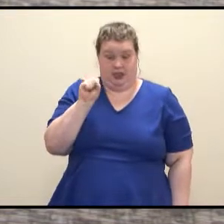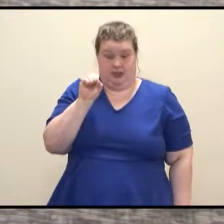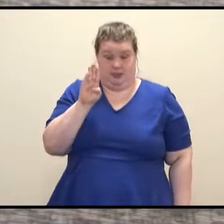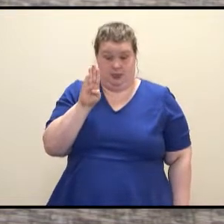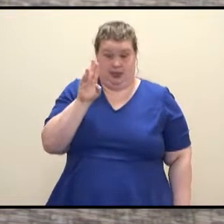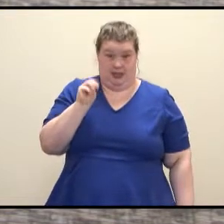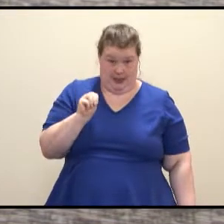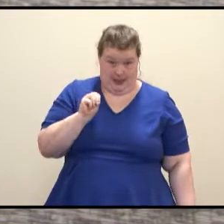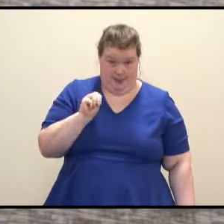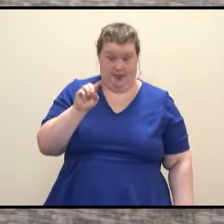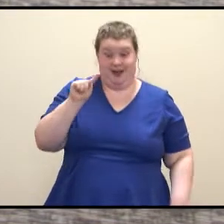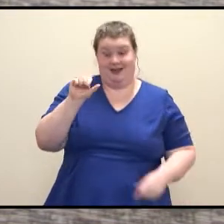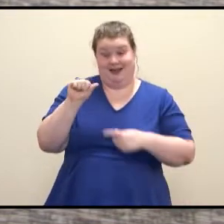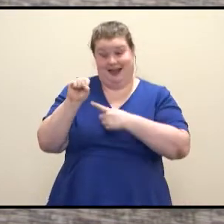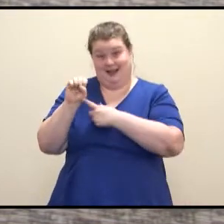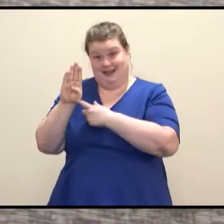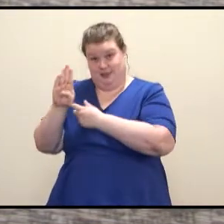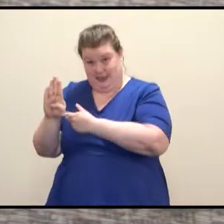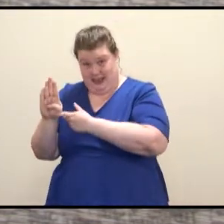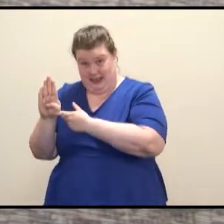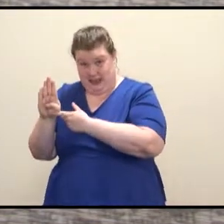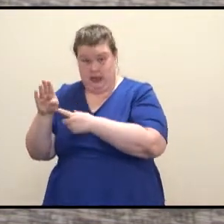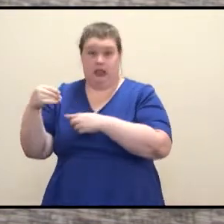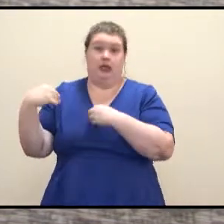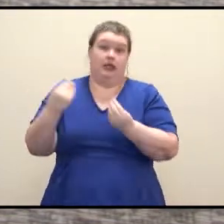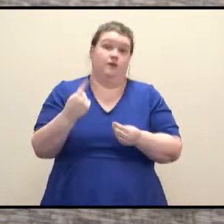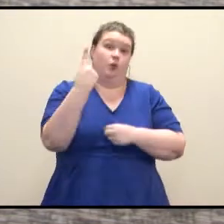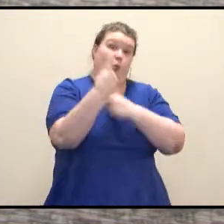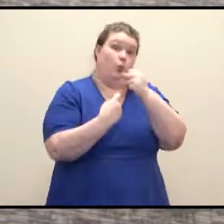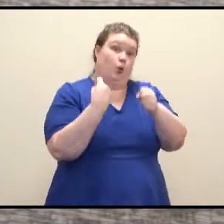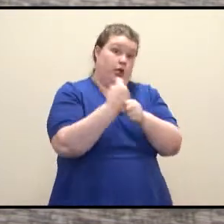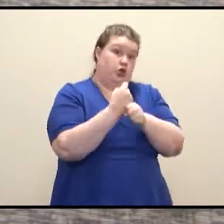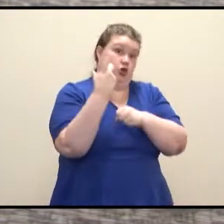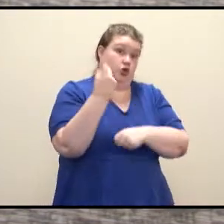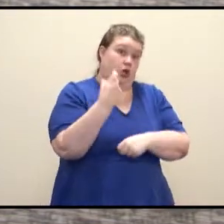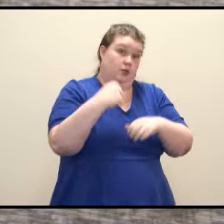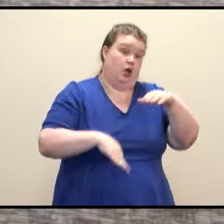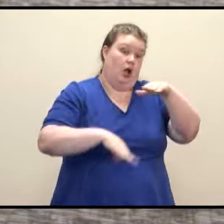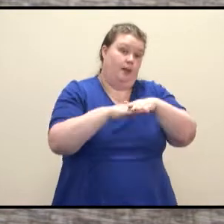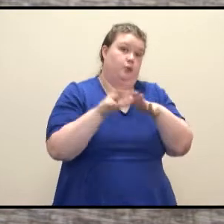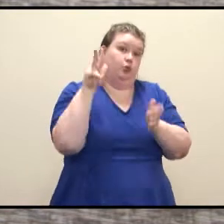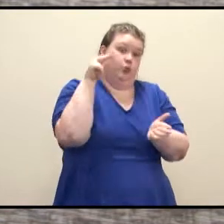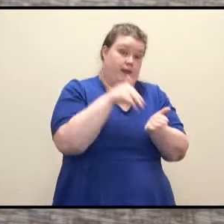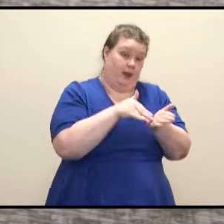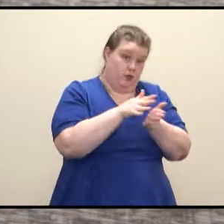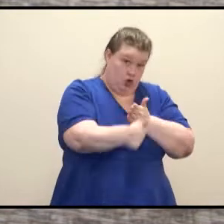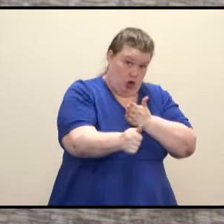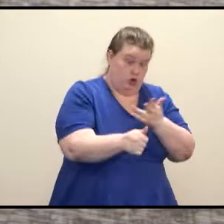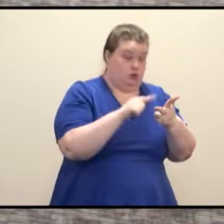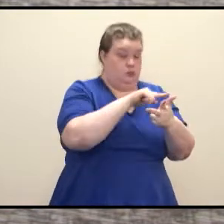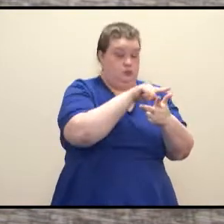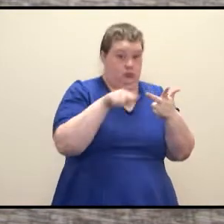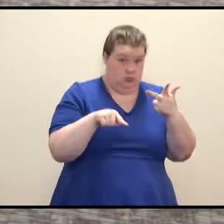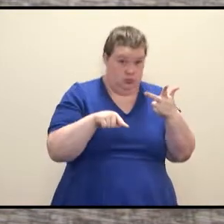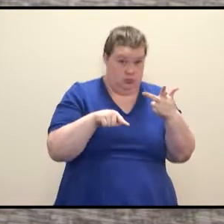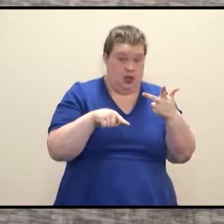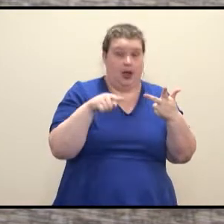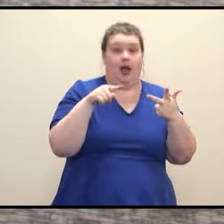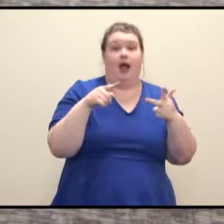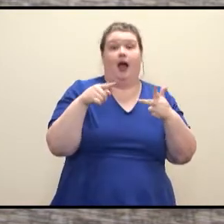TASB 2022 scholarship provides one-year scholarships for up to $3,000 to 10 African American students with academic achievement